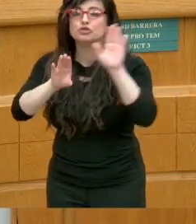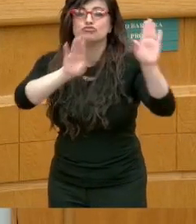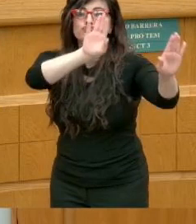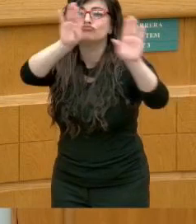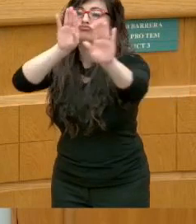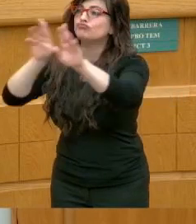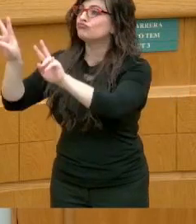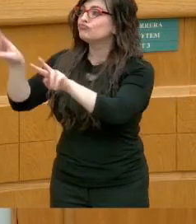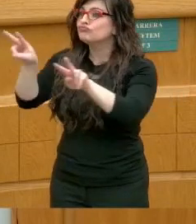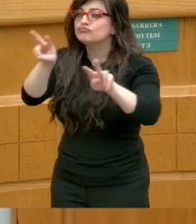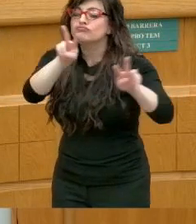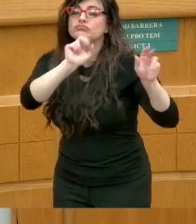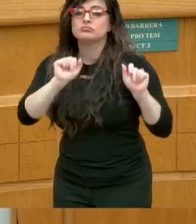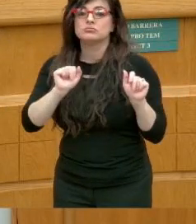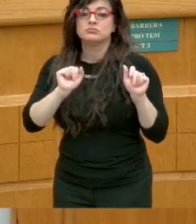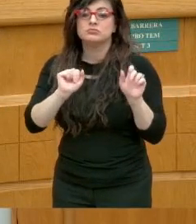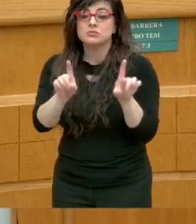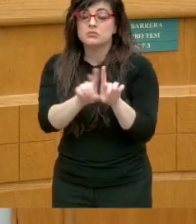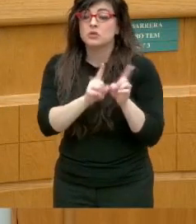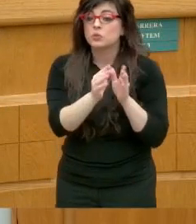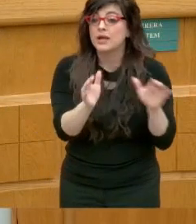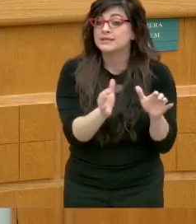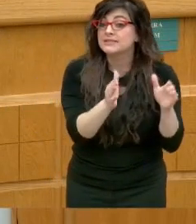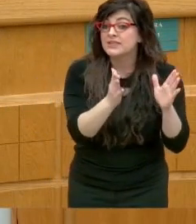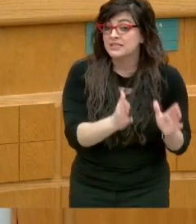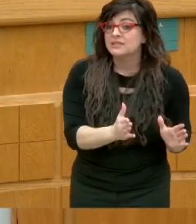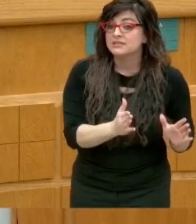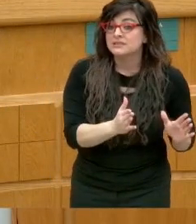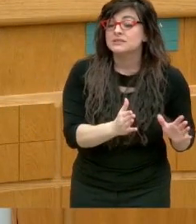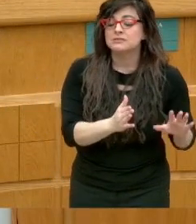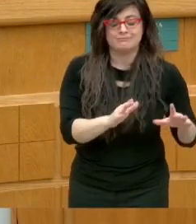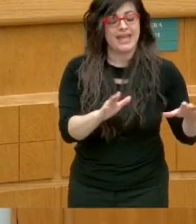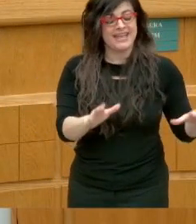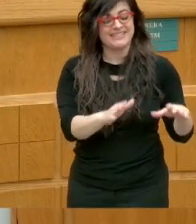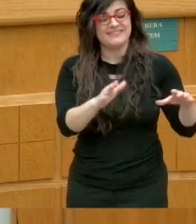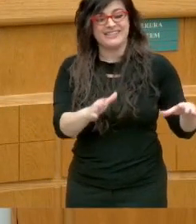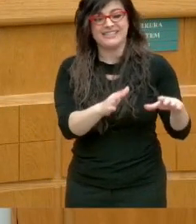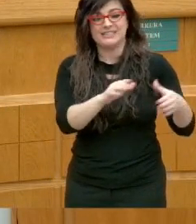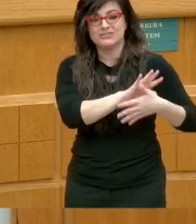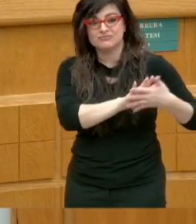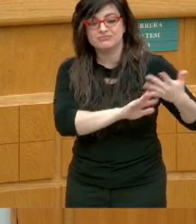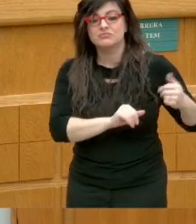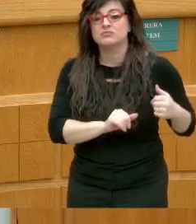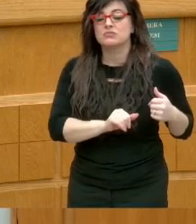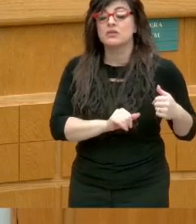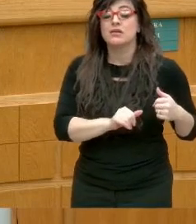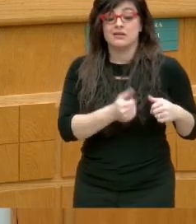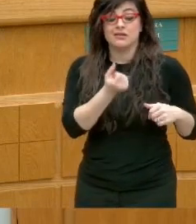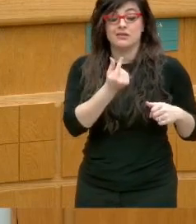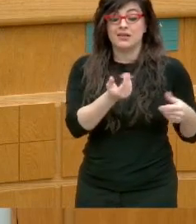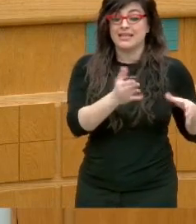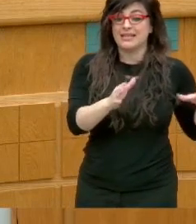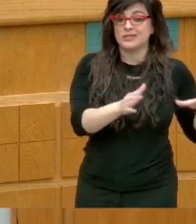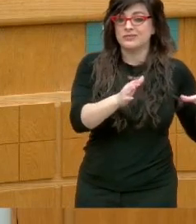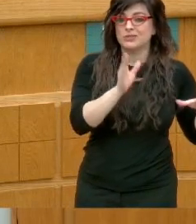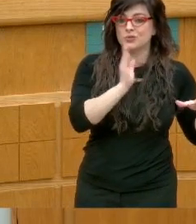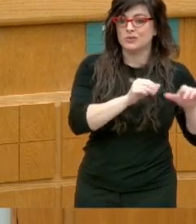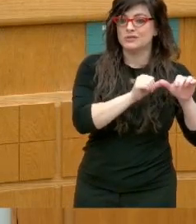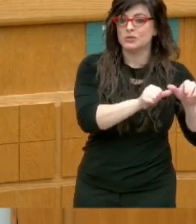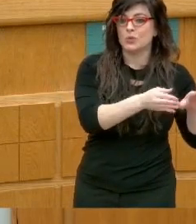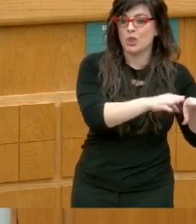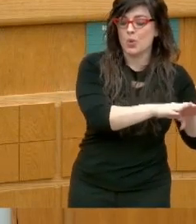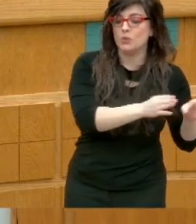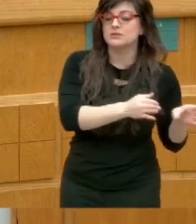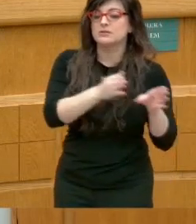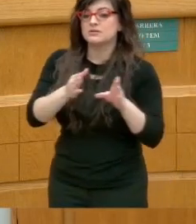for artists and families, and they are going to open the gallery only on May 5th. So there's a gallery that has local